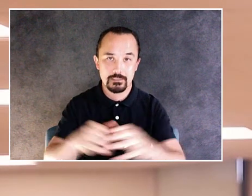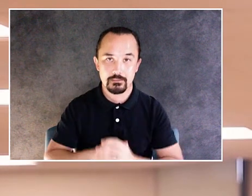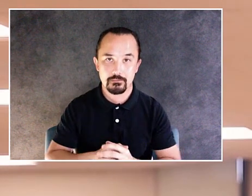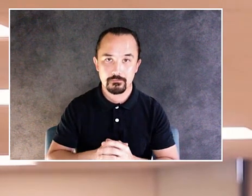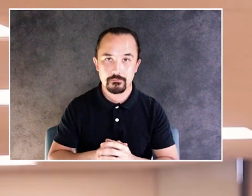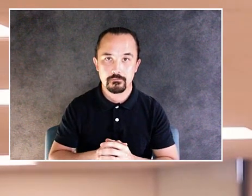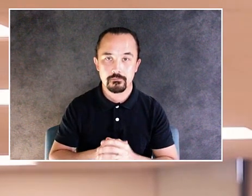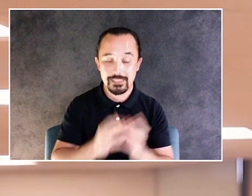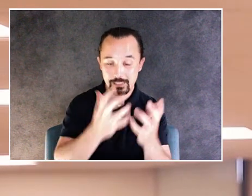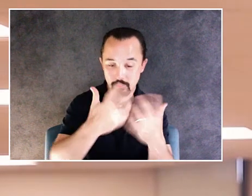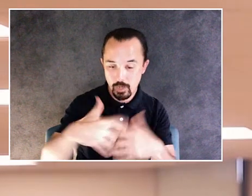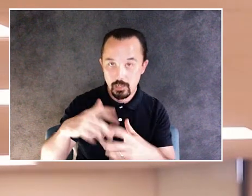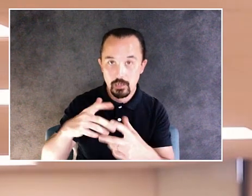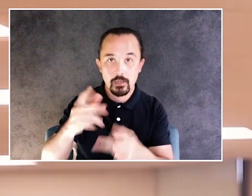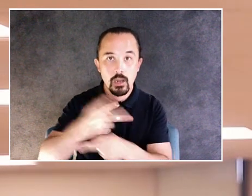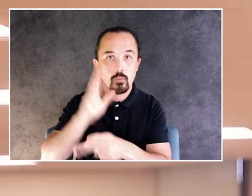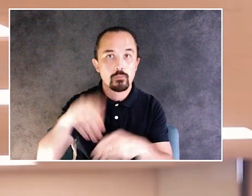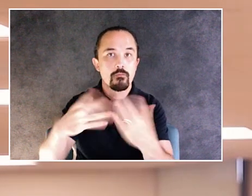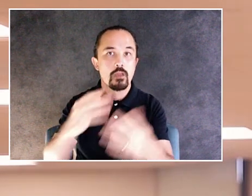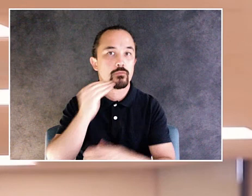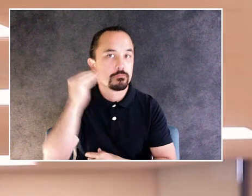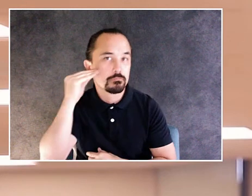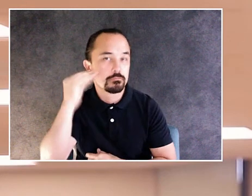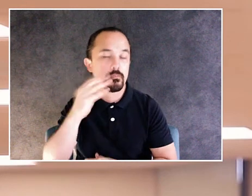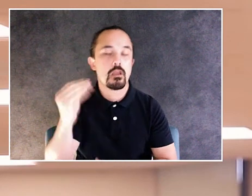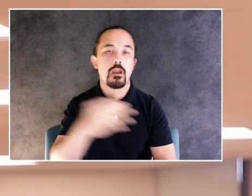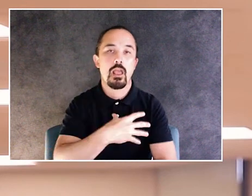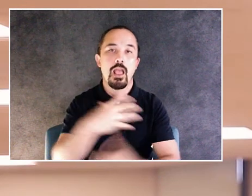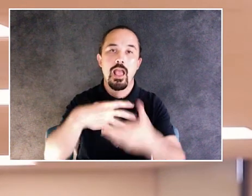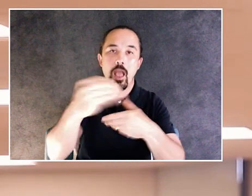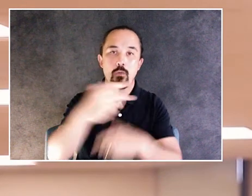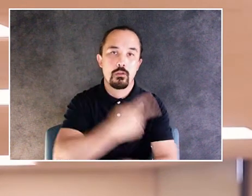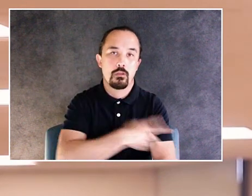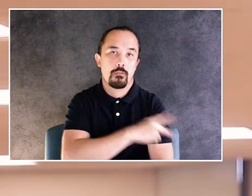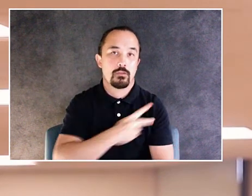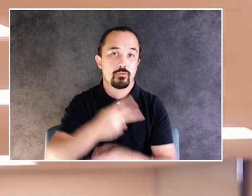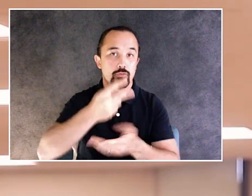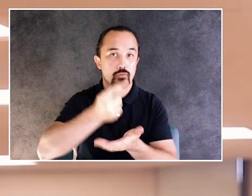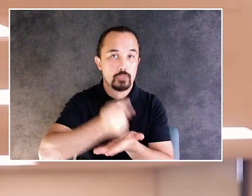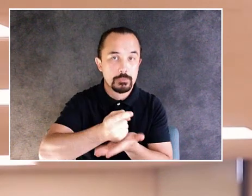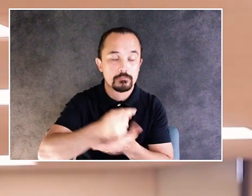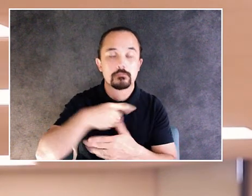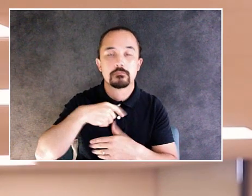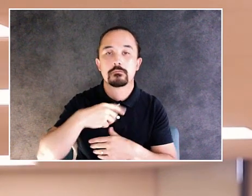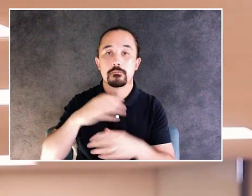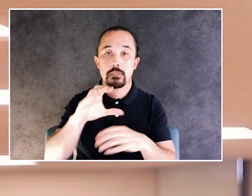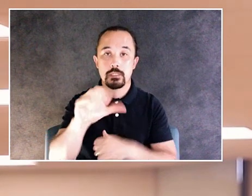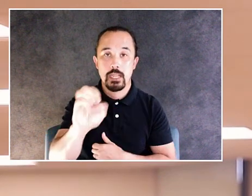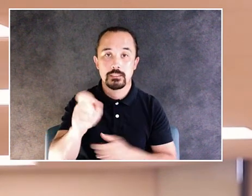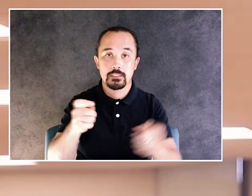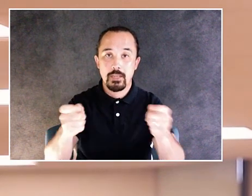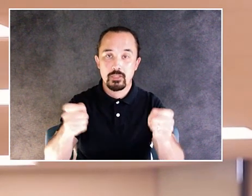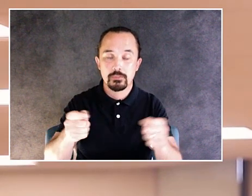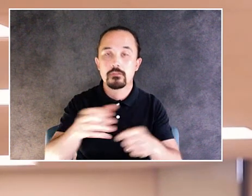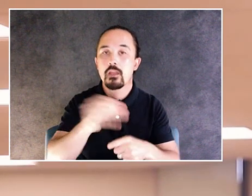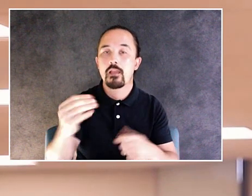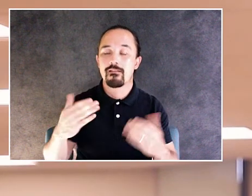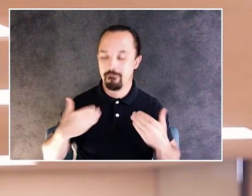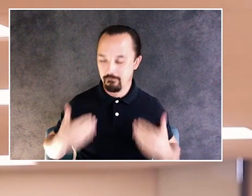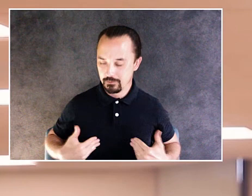Integrated care will provide residential and intensive outpatient treatment, case management, and physical health